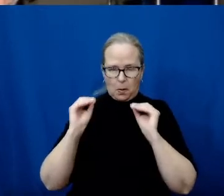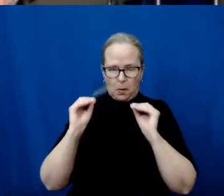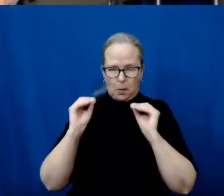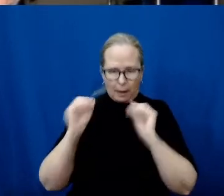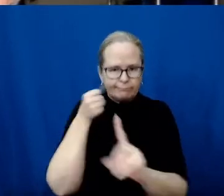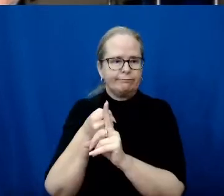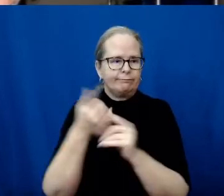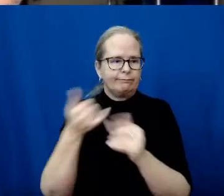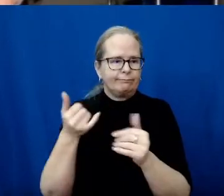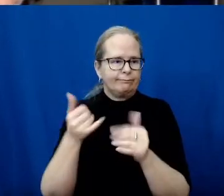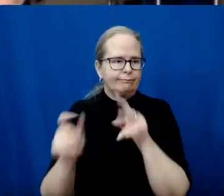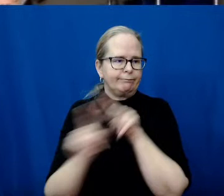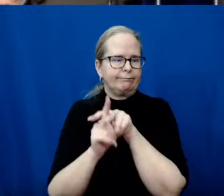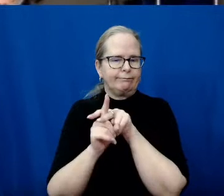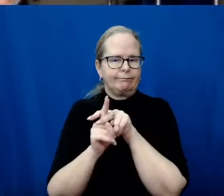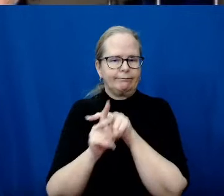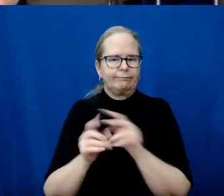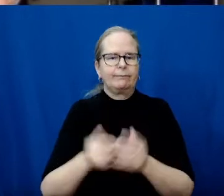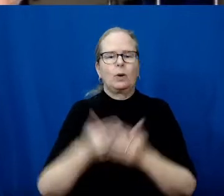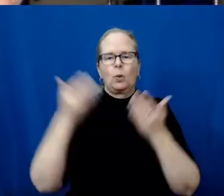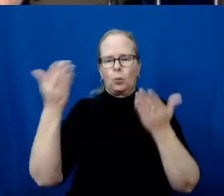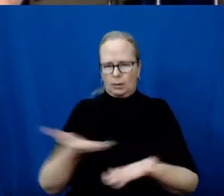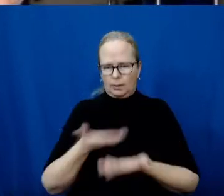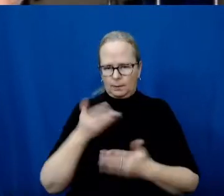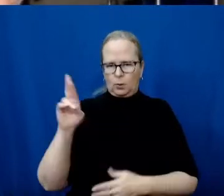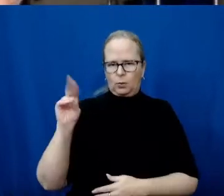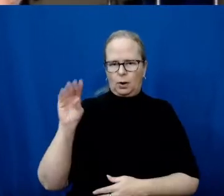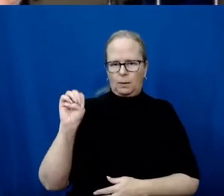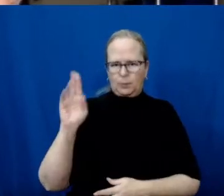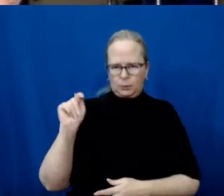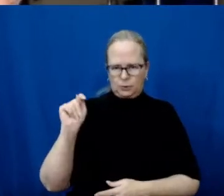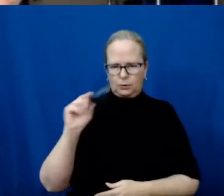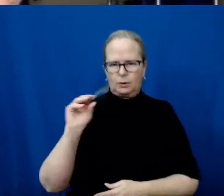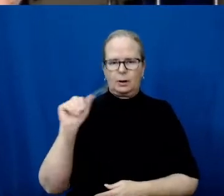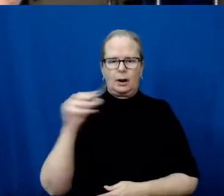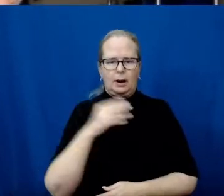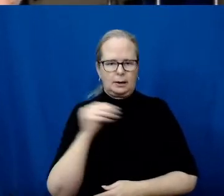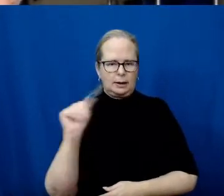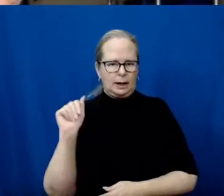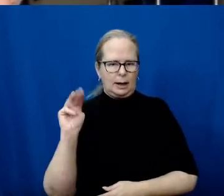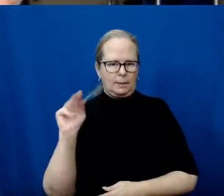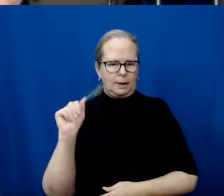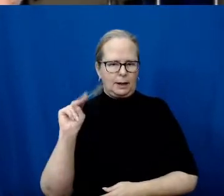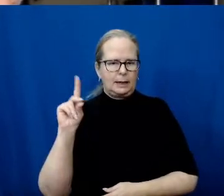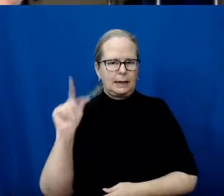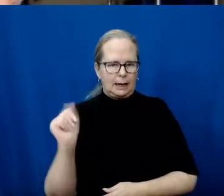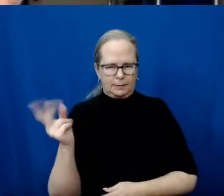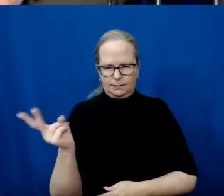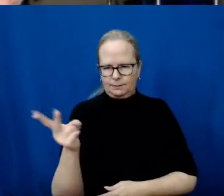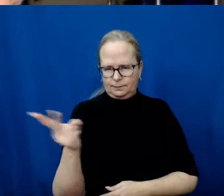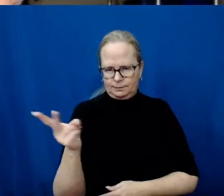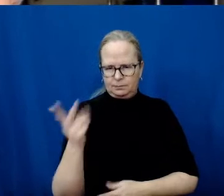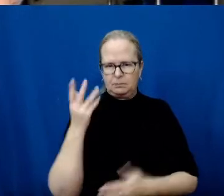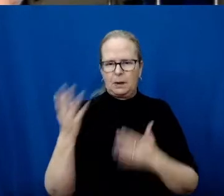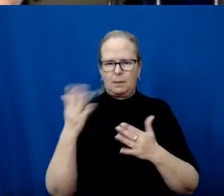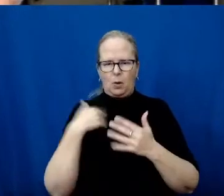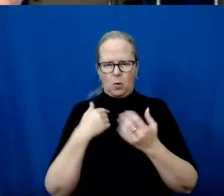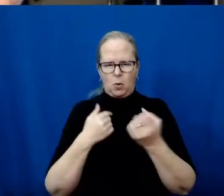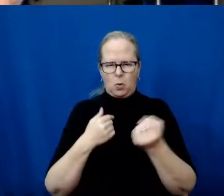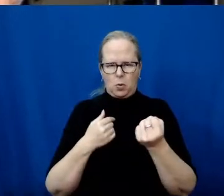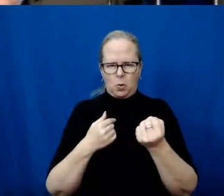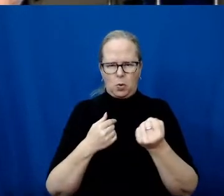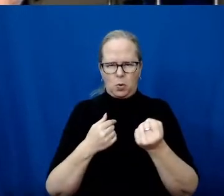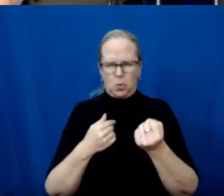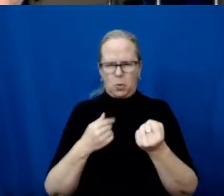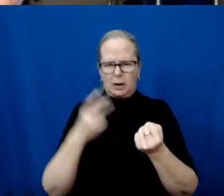in time to allow Cynthia's question to happen for Dr. Vipond, but he's currently not in